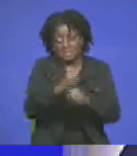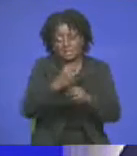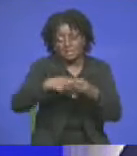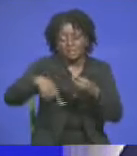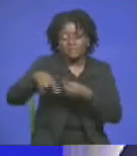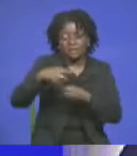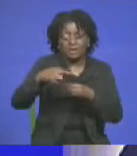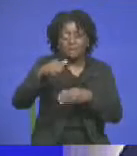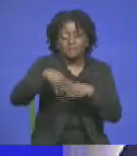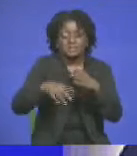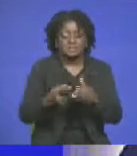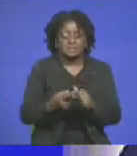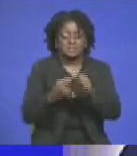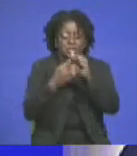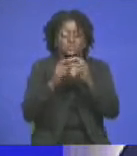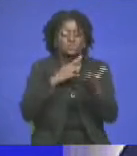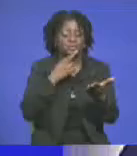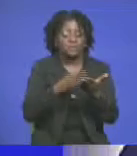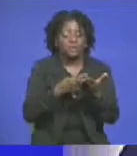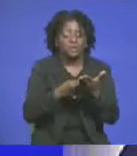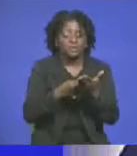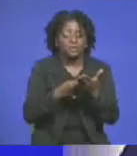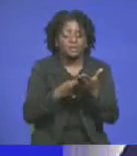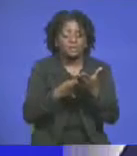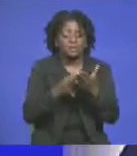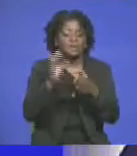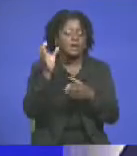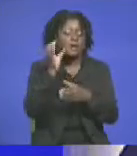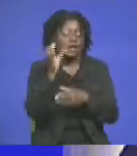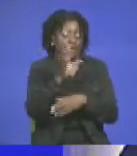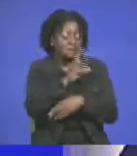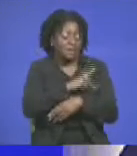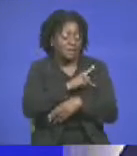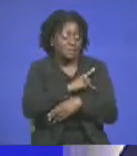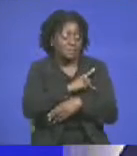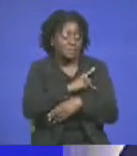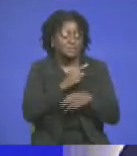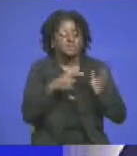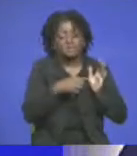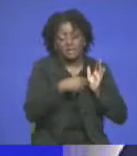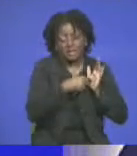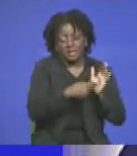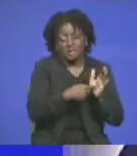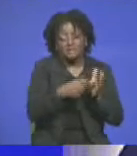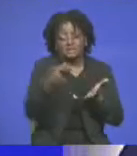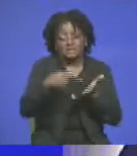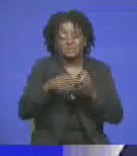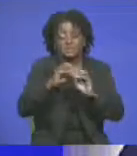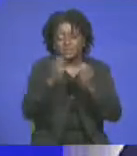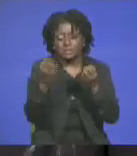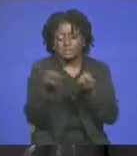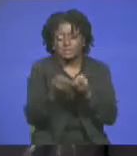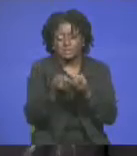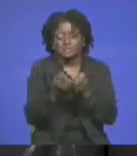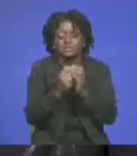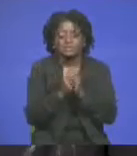report, Carla Palmer highlights this organization as it works to meet the growing needs of residents.